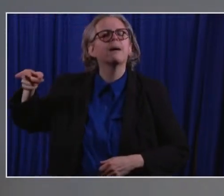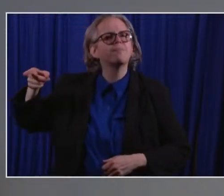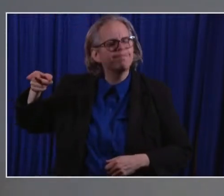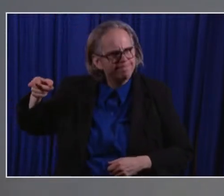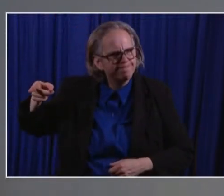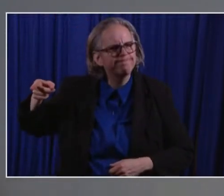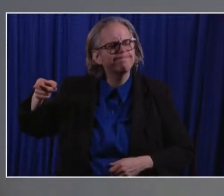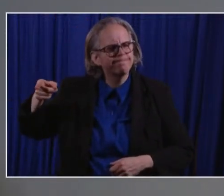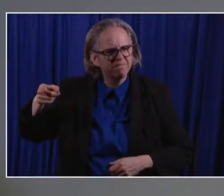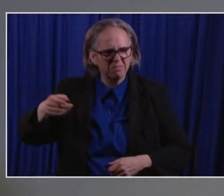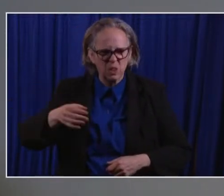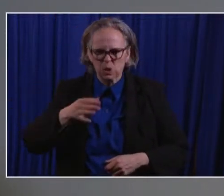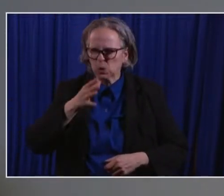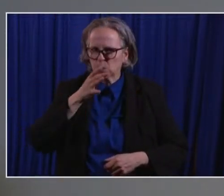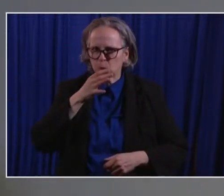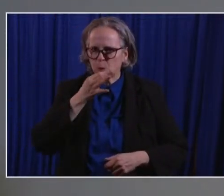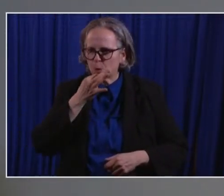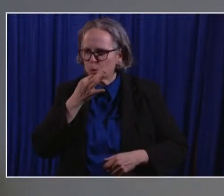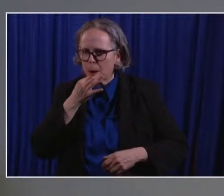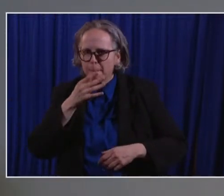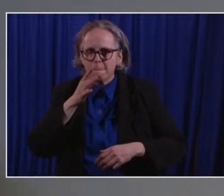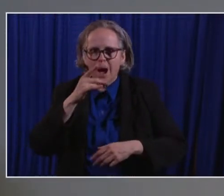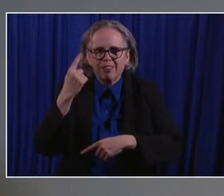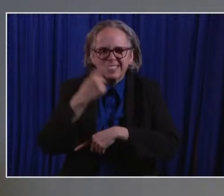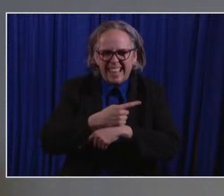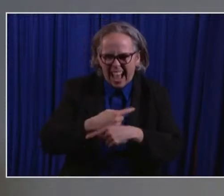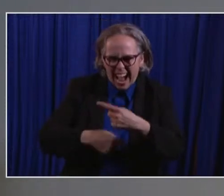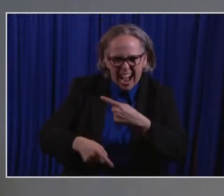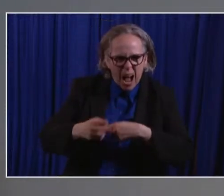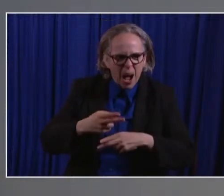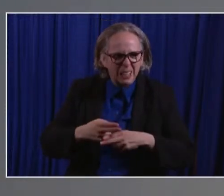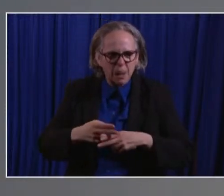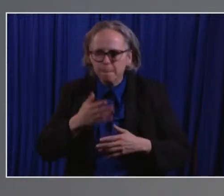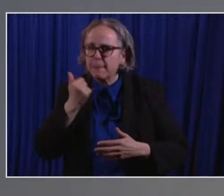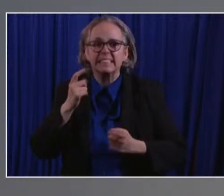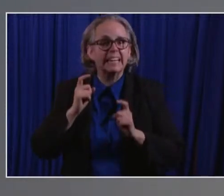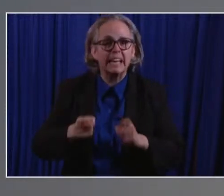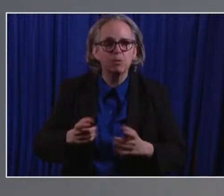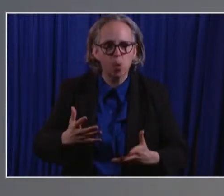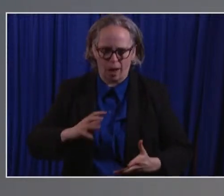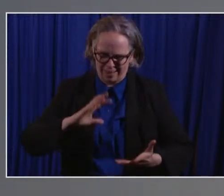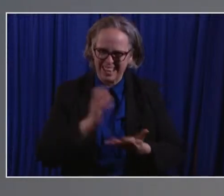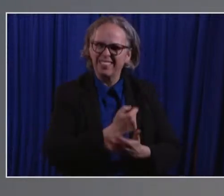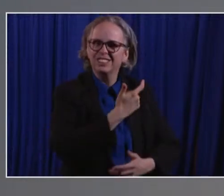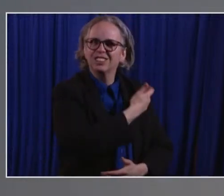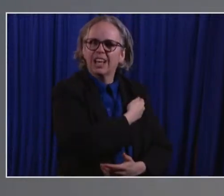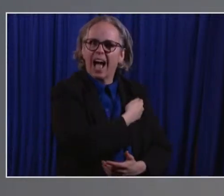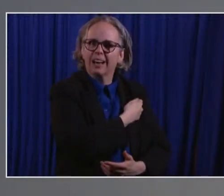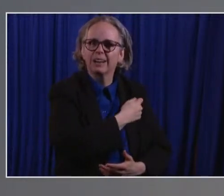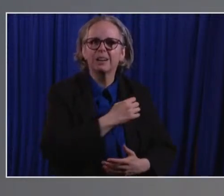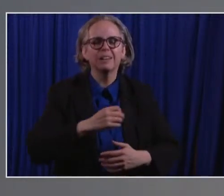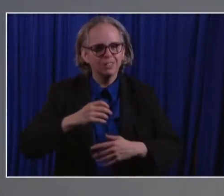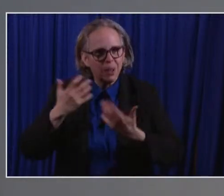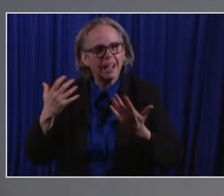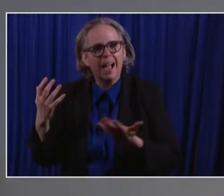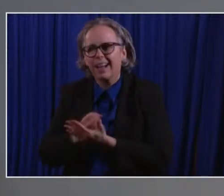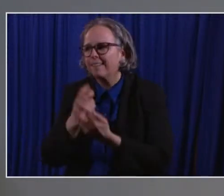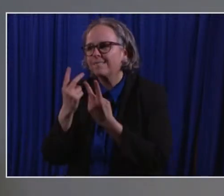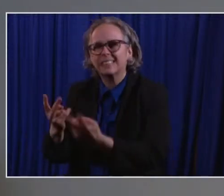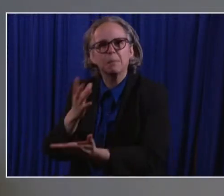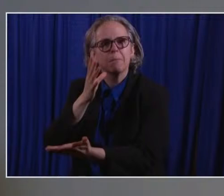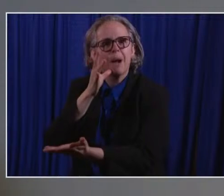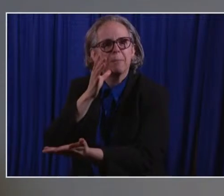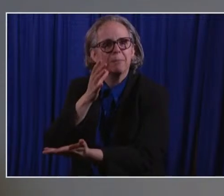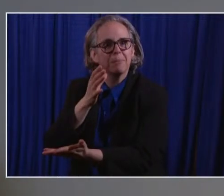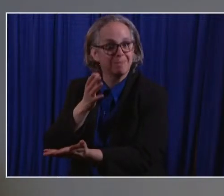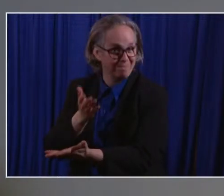corner, what better gift to give than to your mom than to get vaccinated against the virus and protect her and all your loved ones? It's the gift